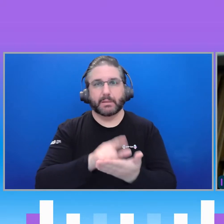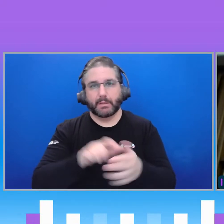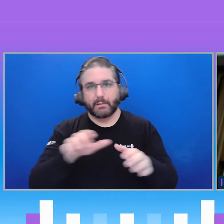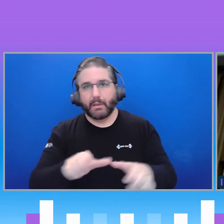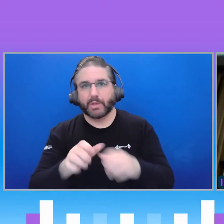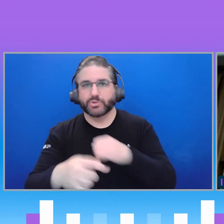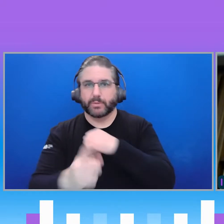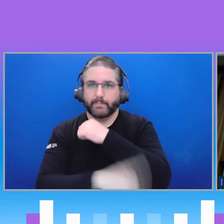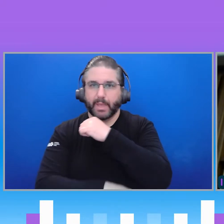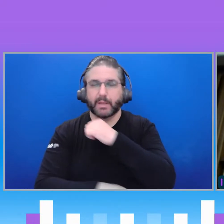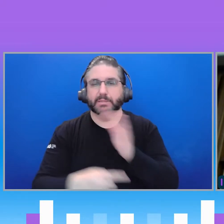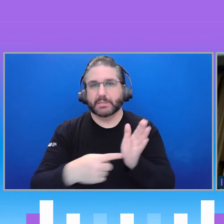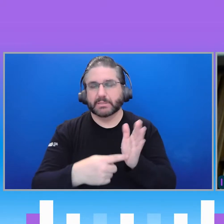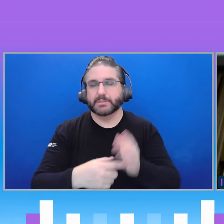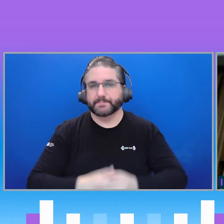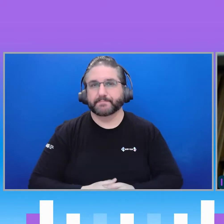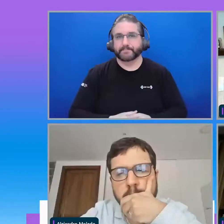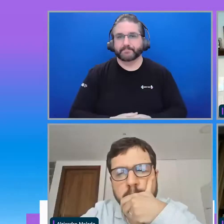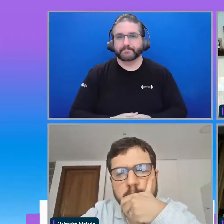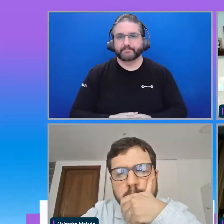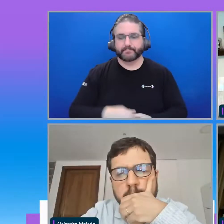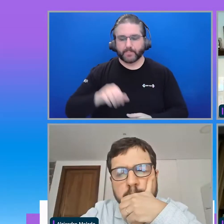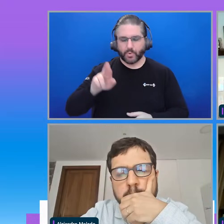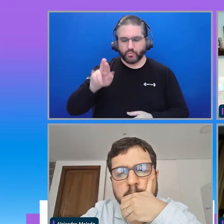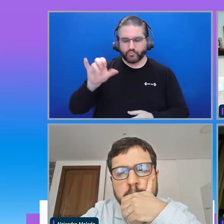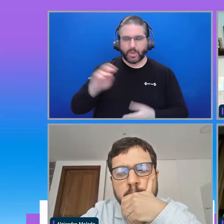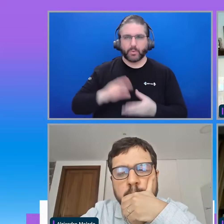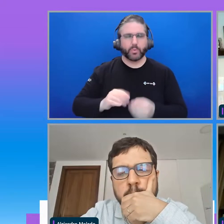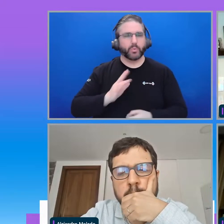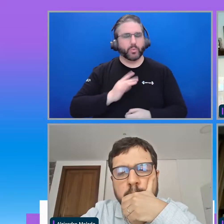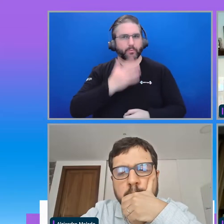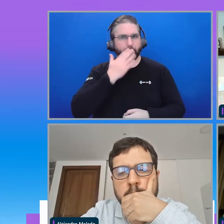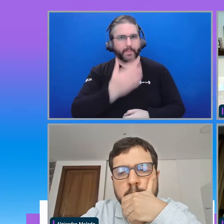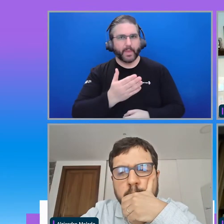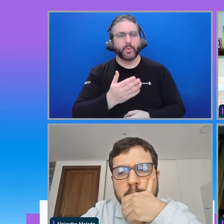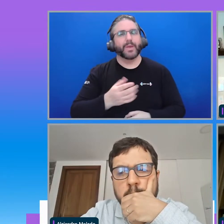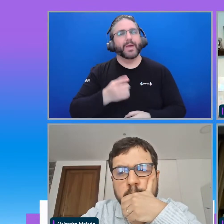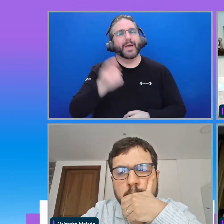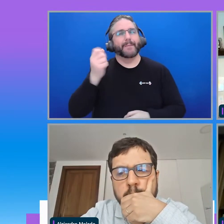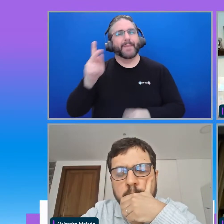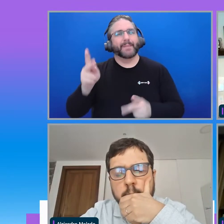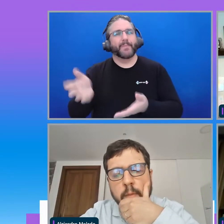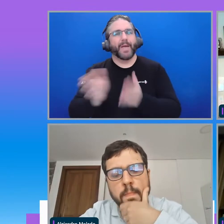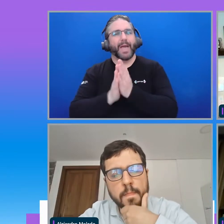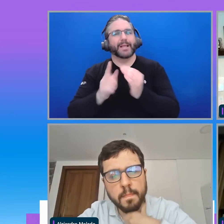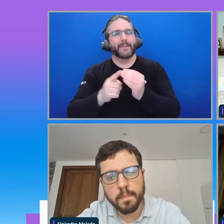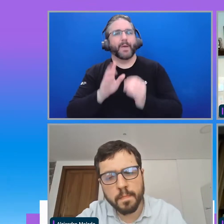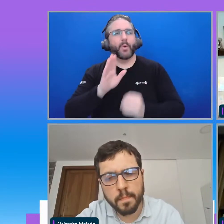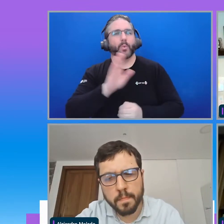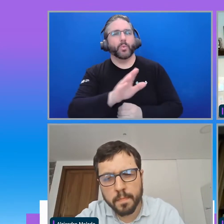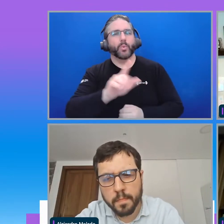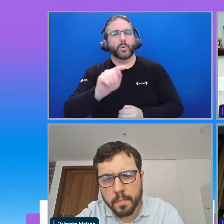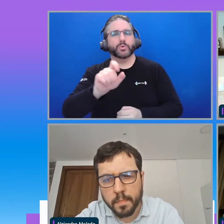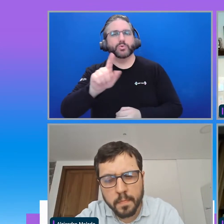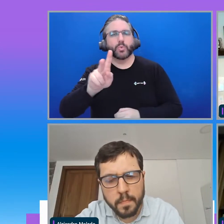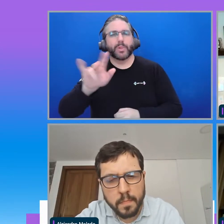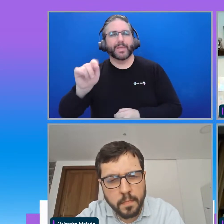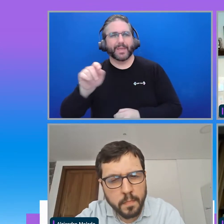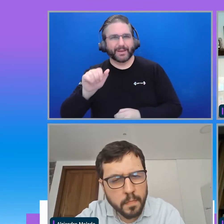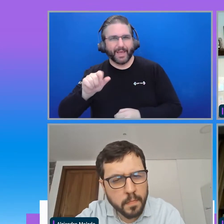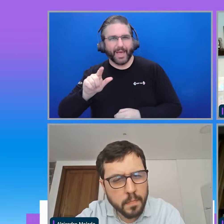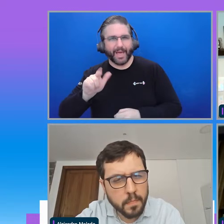much. There are a number of people asking Alejandro for the toolkit that you mentioned, in particular the link. I don't know if